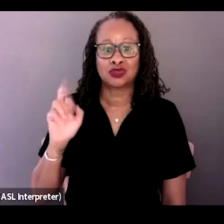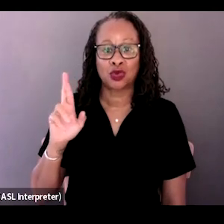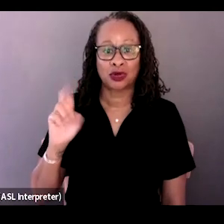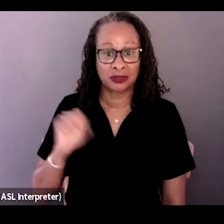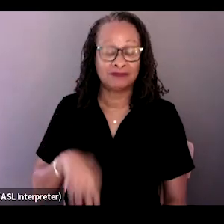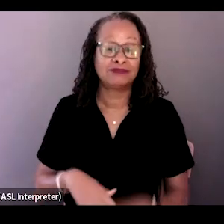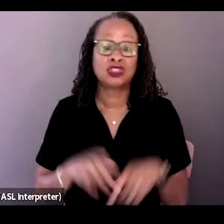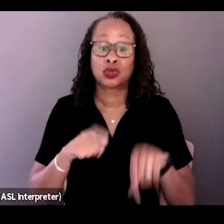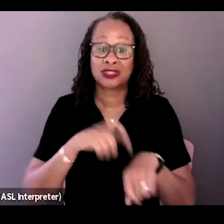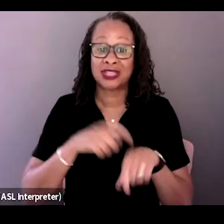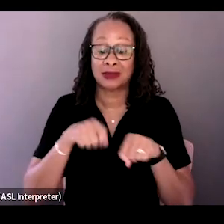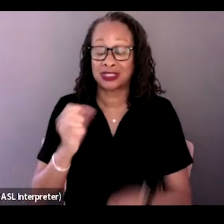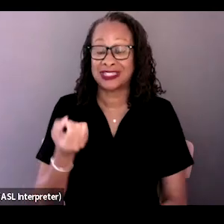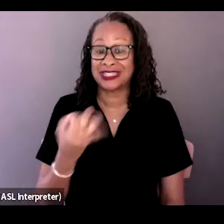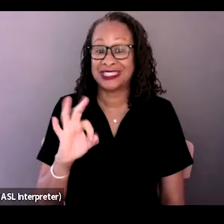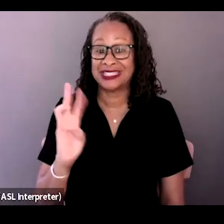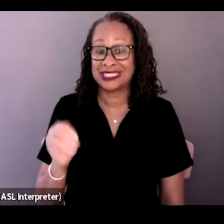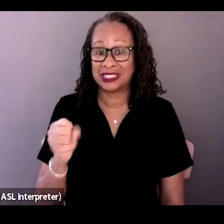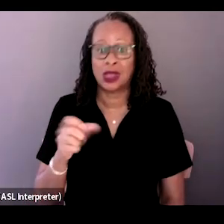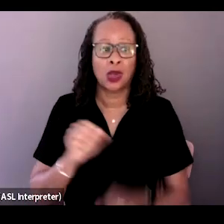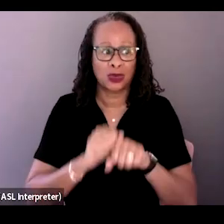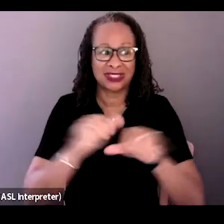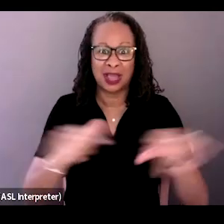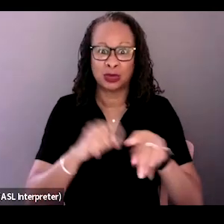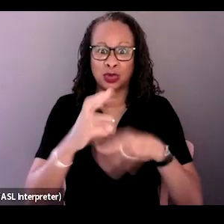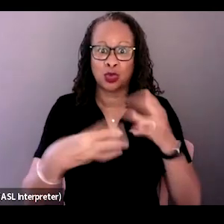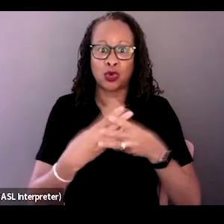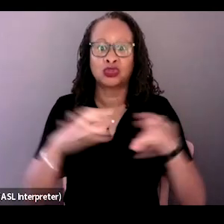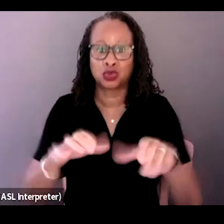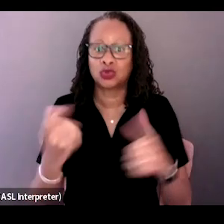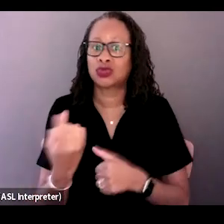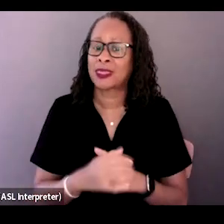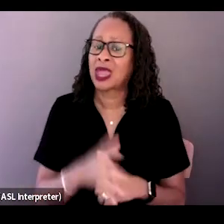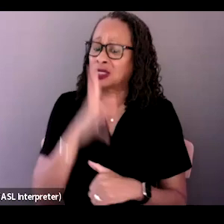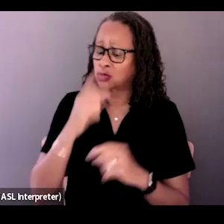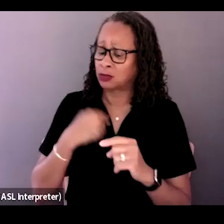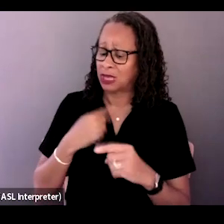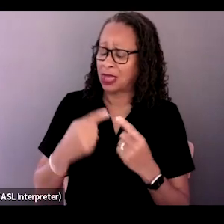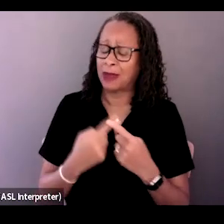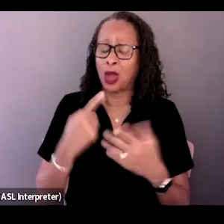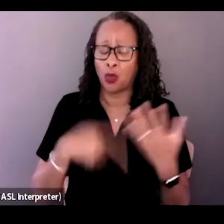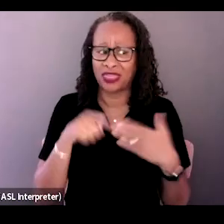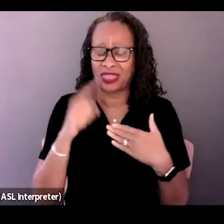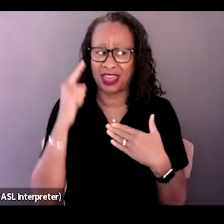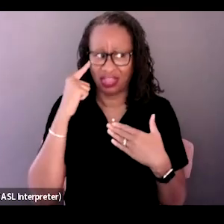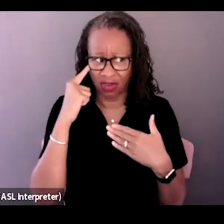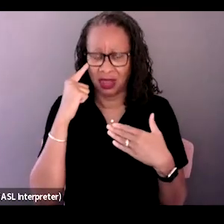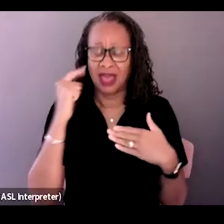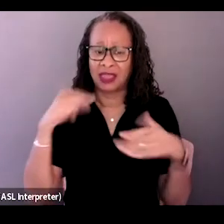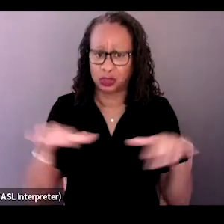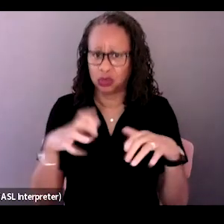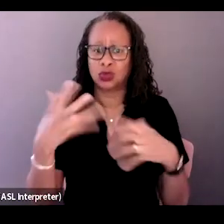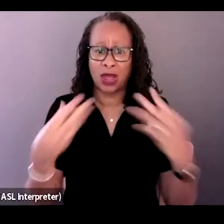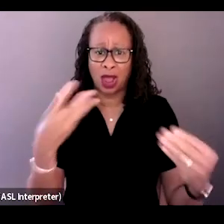sent out into the world to do something. Talk to me a little bit about what they thought that they were going out into the world to do, as